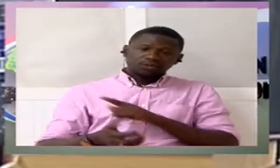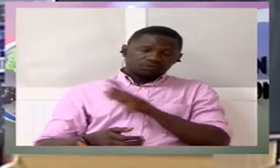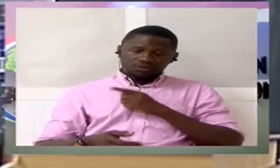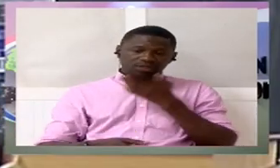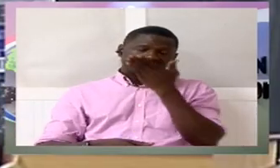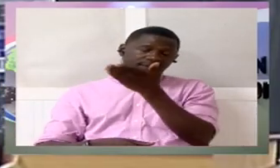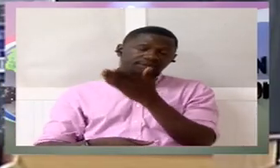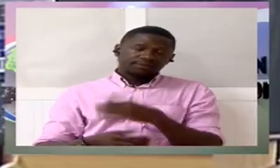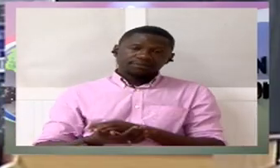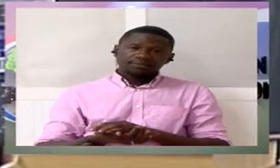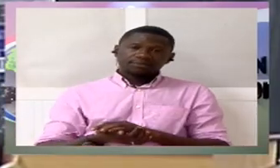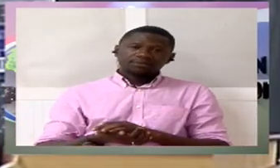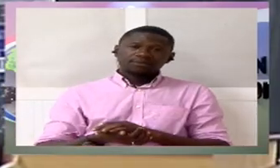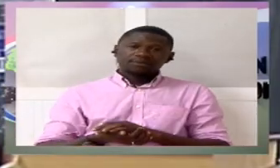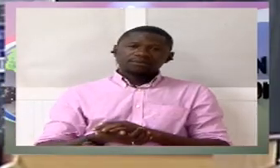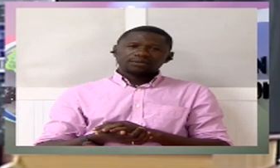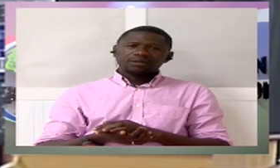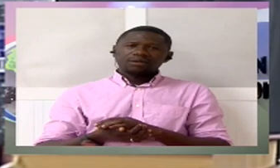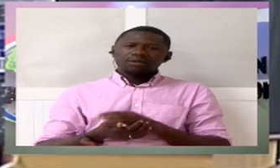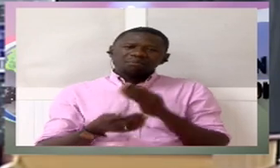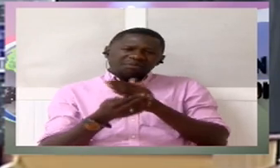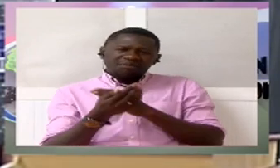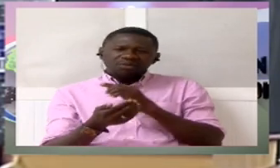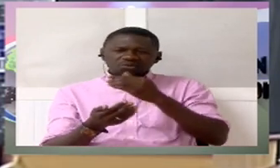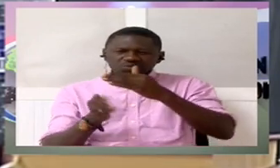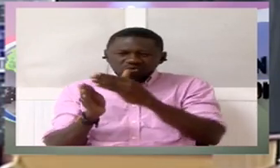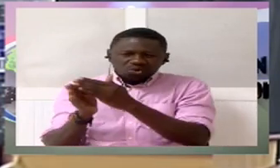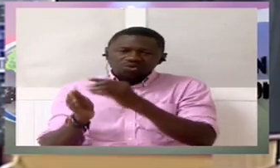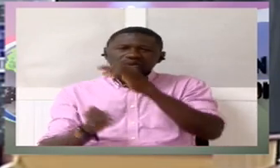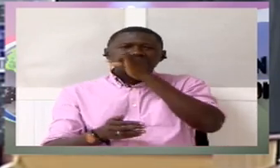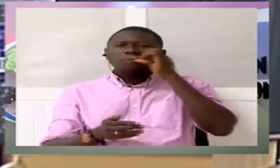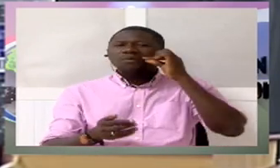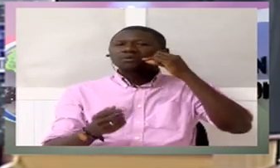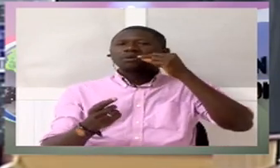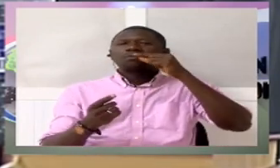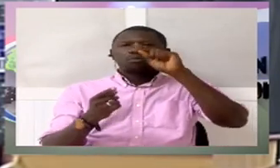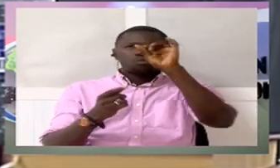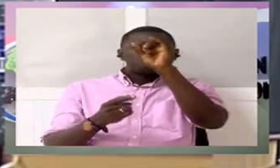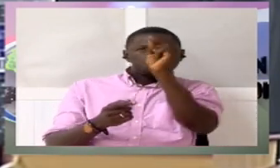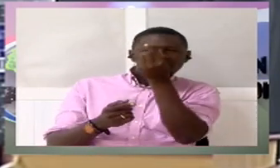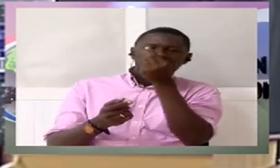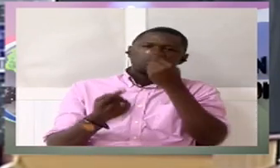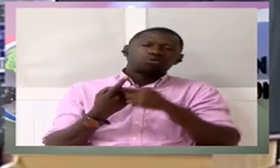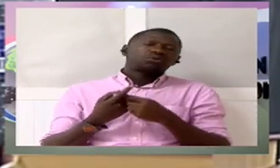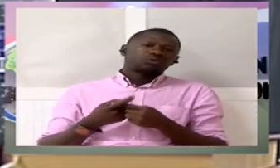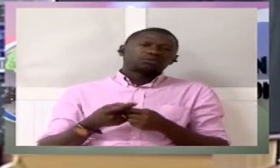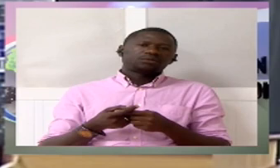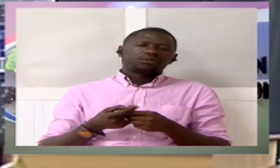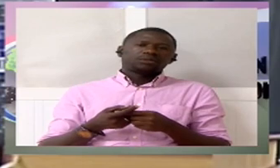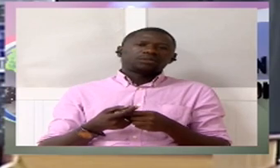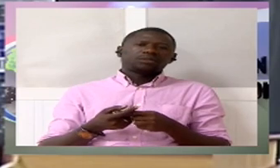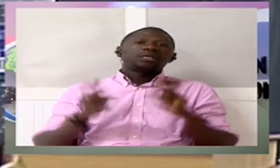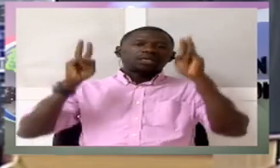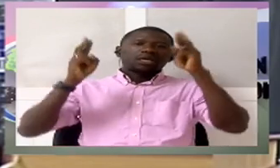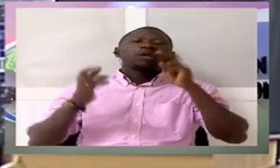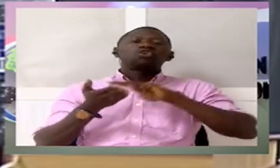after that? I was there. It was getting close to Ramadan. He usually